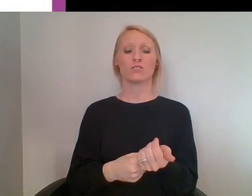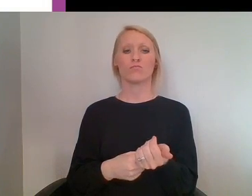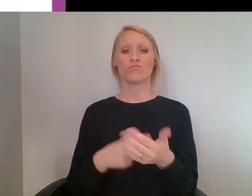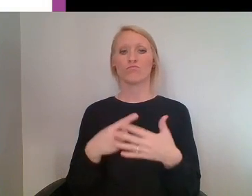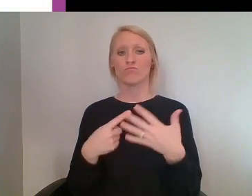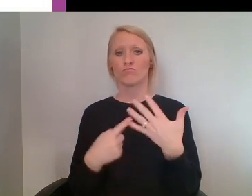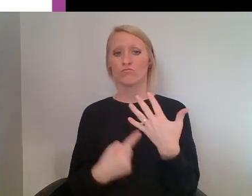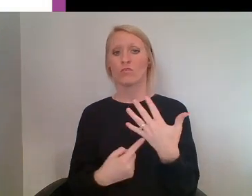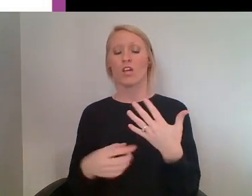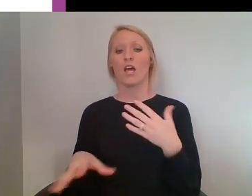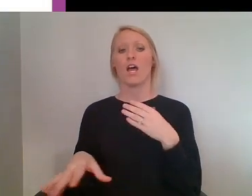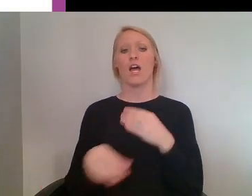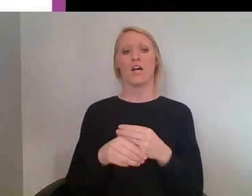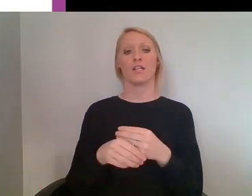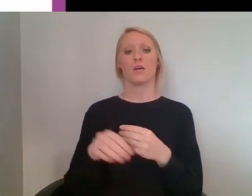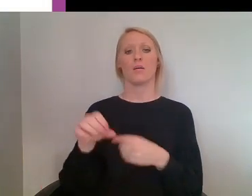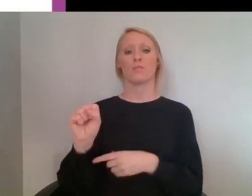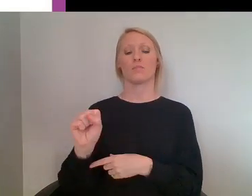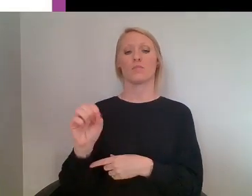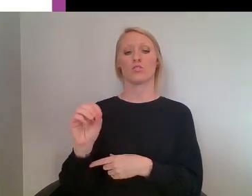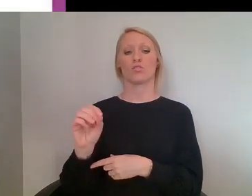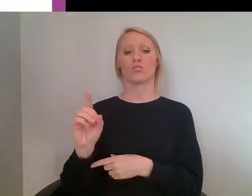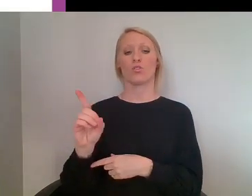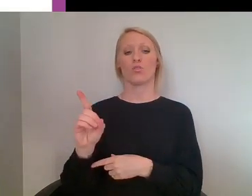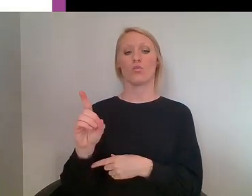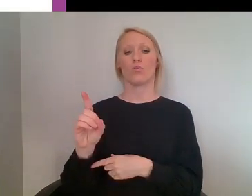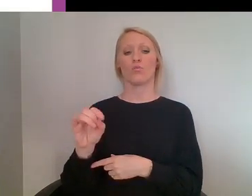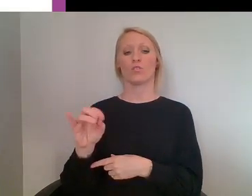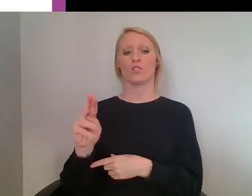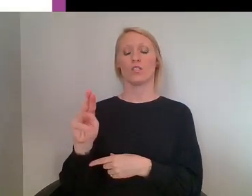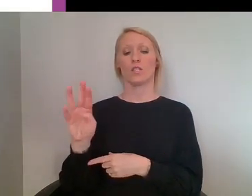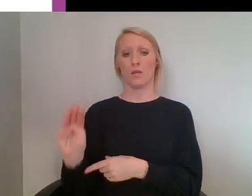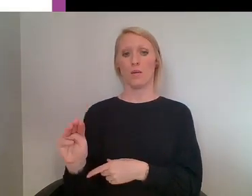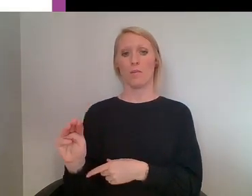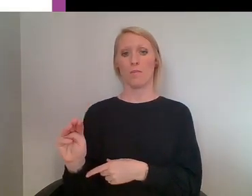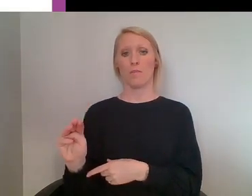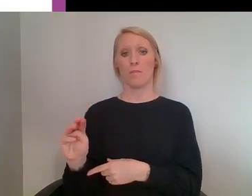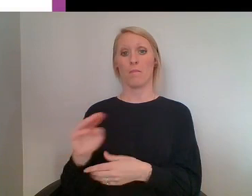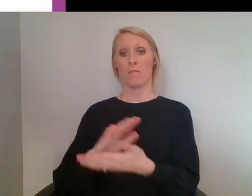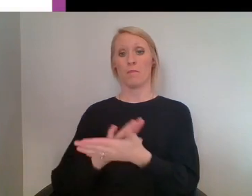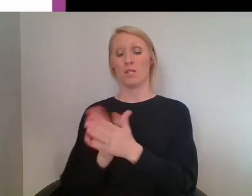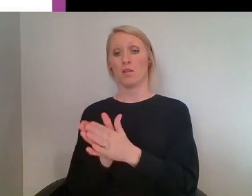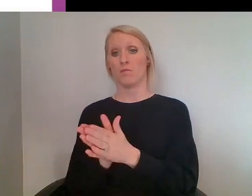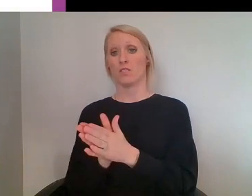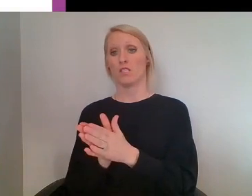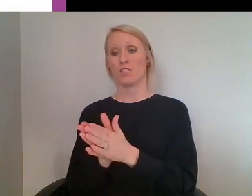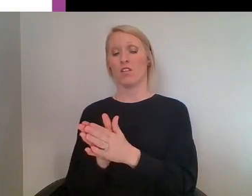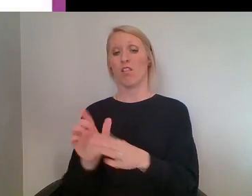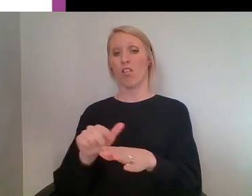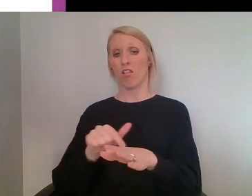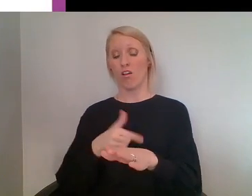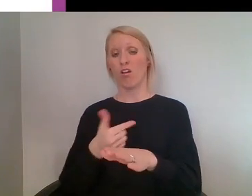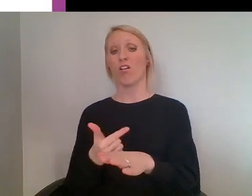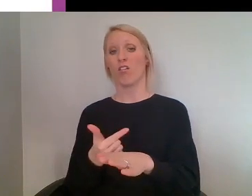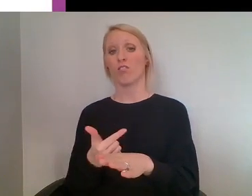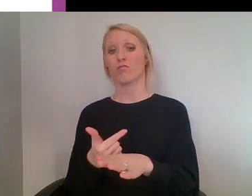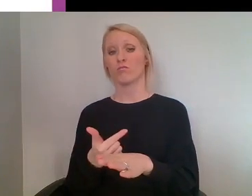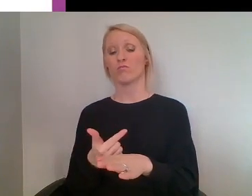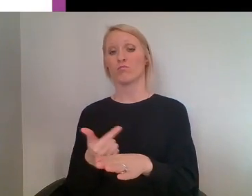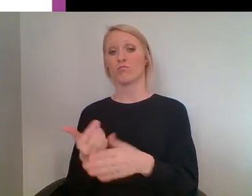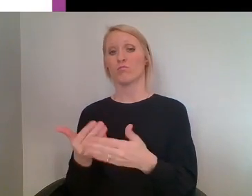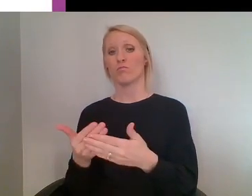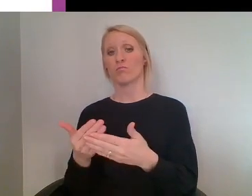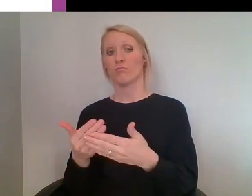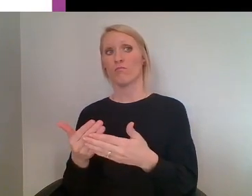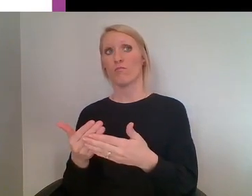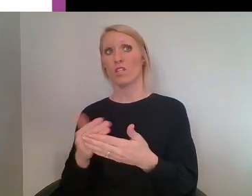lot of added sodium. That's what keeps them from going bad. So you want to check the ingredient and nutrition facts on the label to limit your sodium intake. Too much sodium